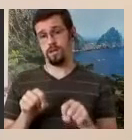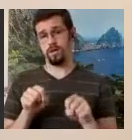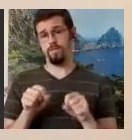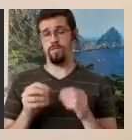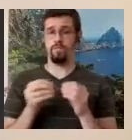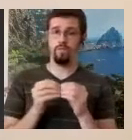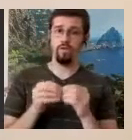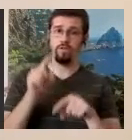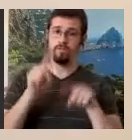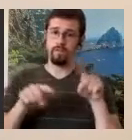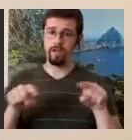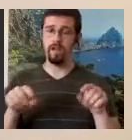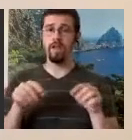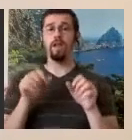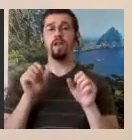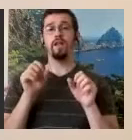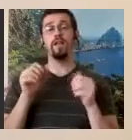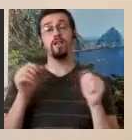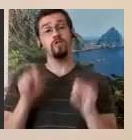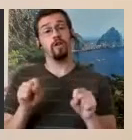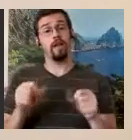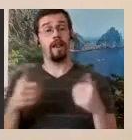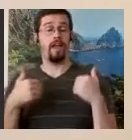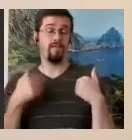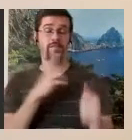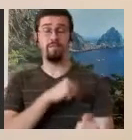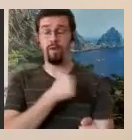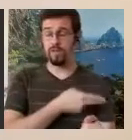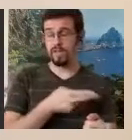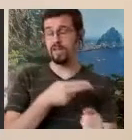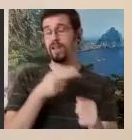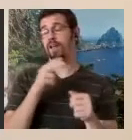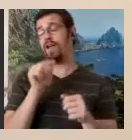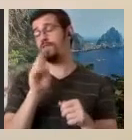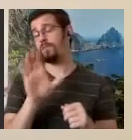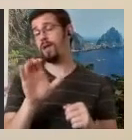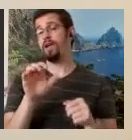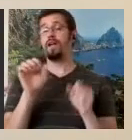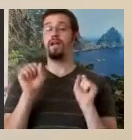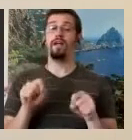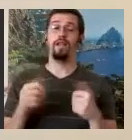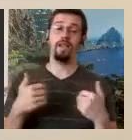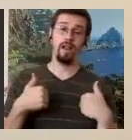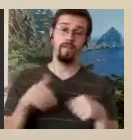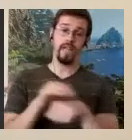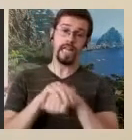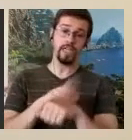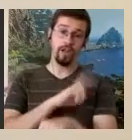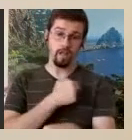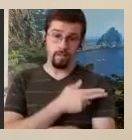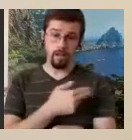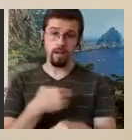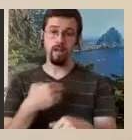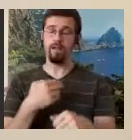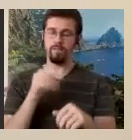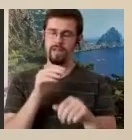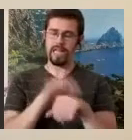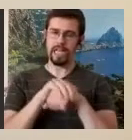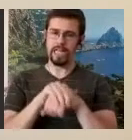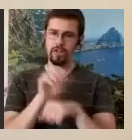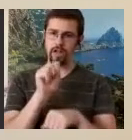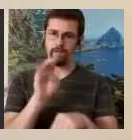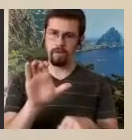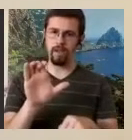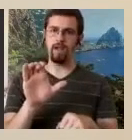and we have a Maltese alphabet and we have an English alphabet. They're different. I think it's the same thing. That